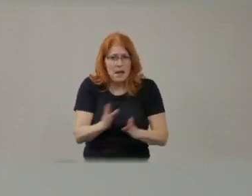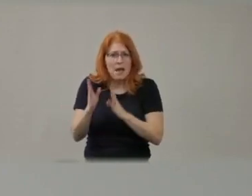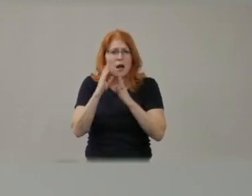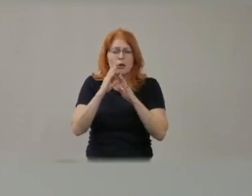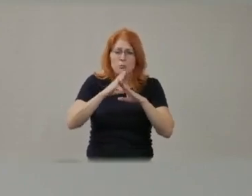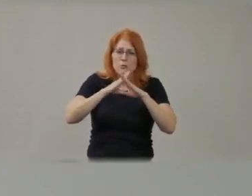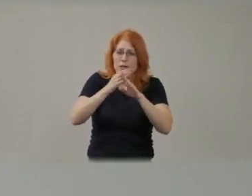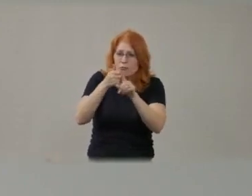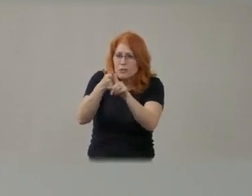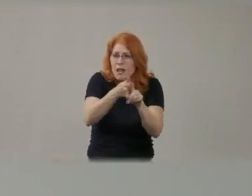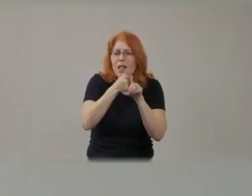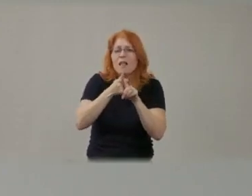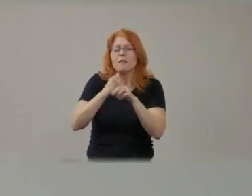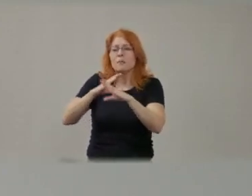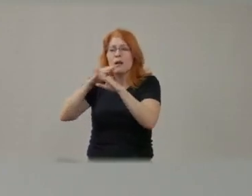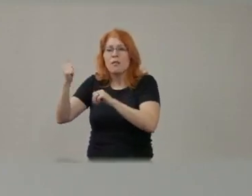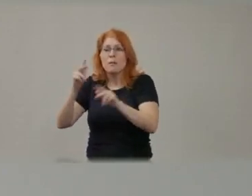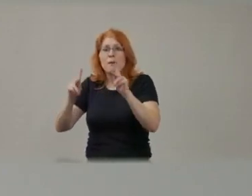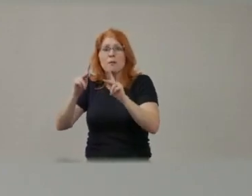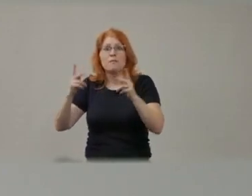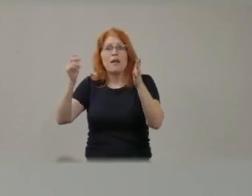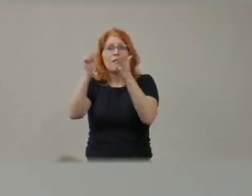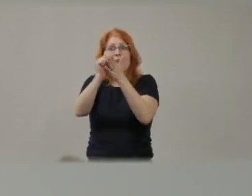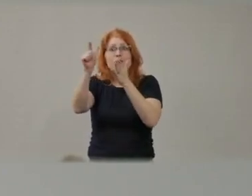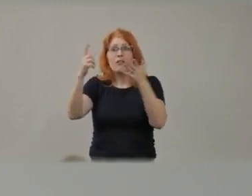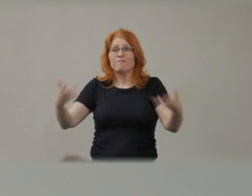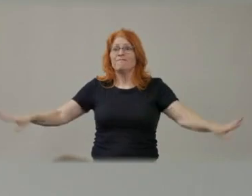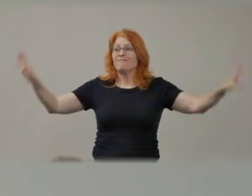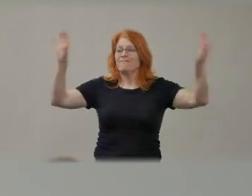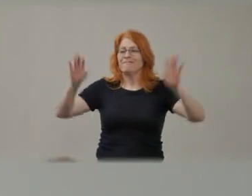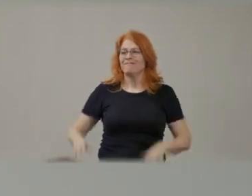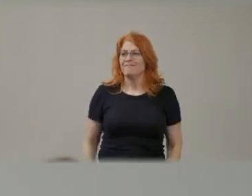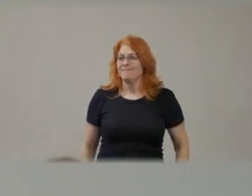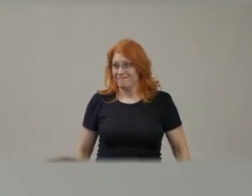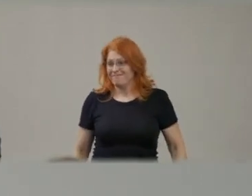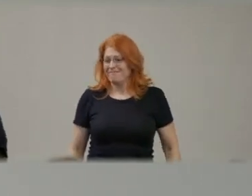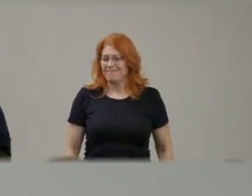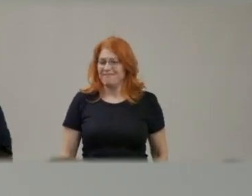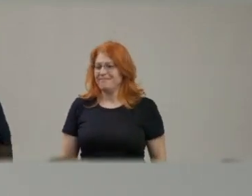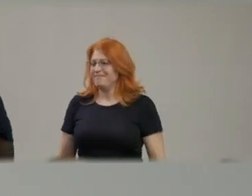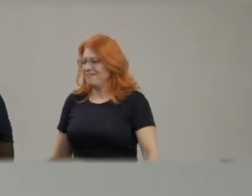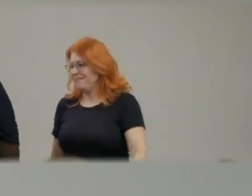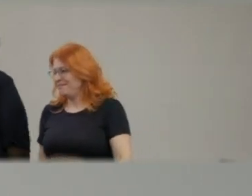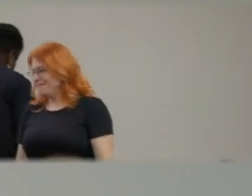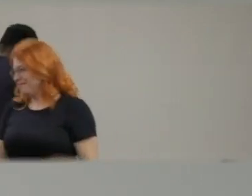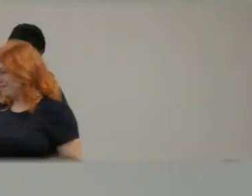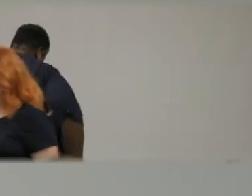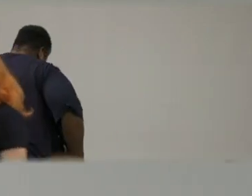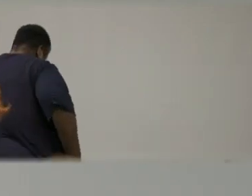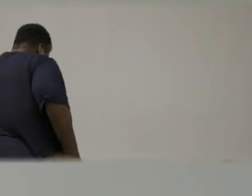protect others, and that's what I got for you guys today. Thank you.